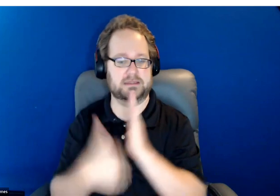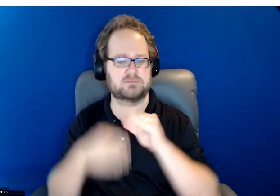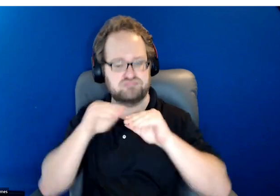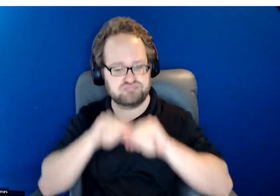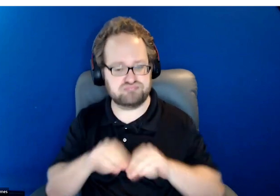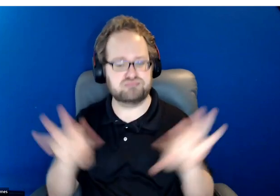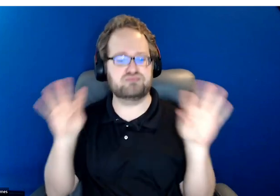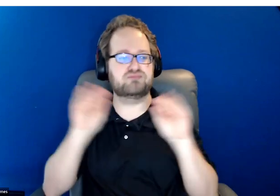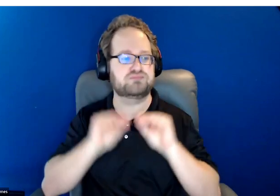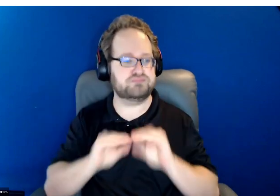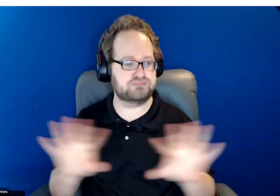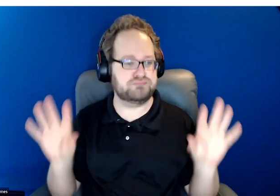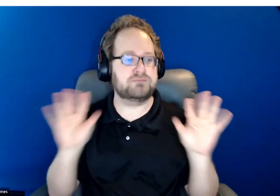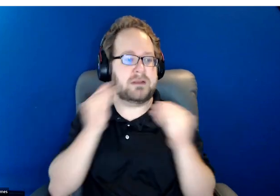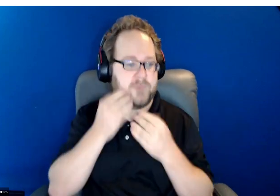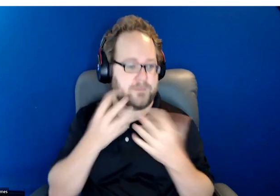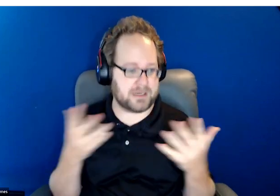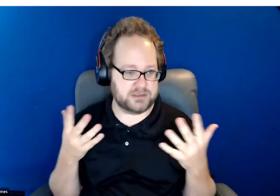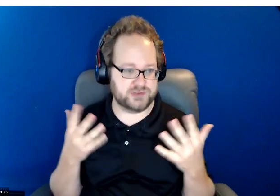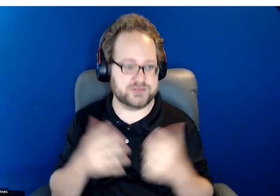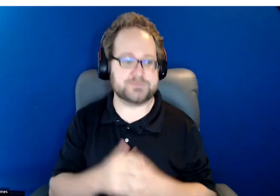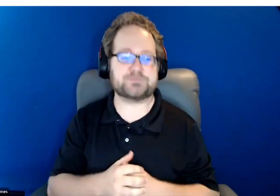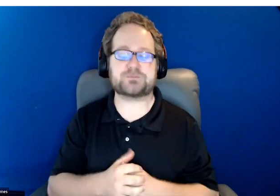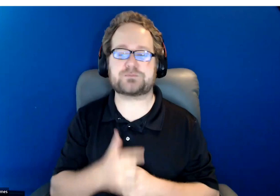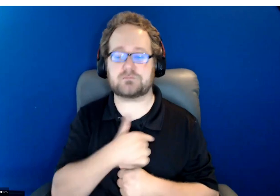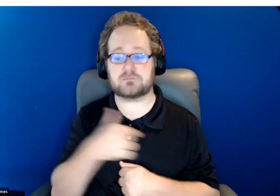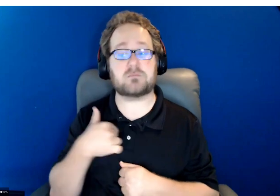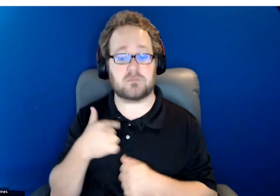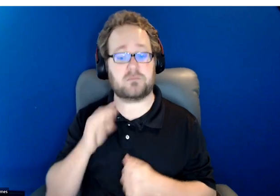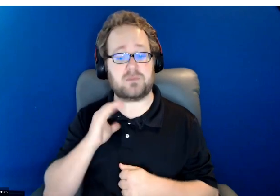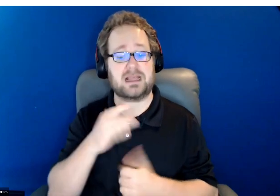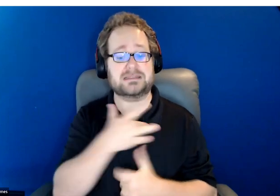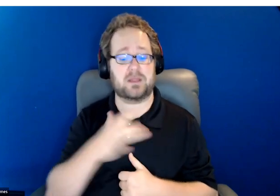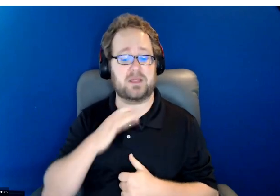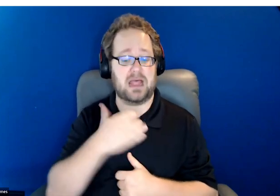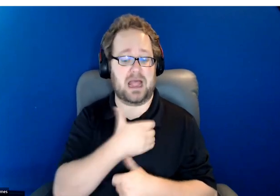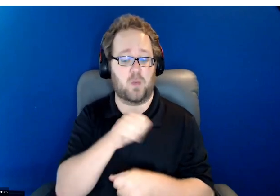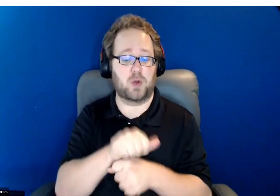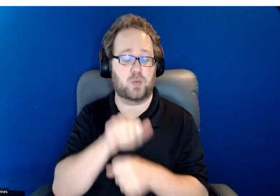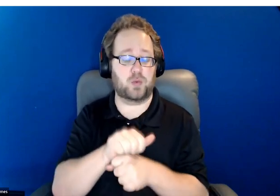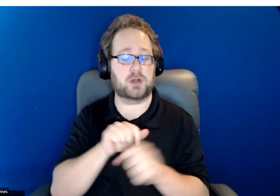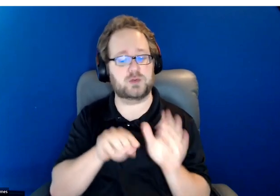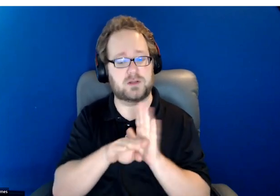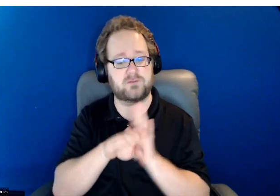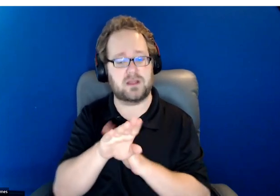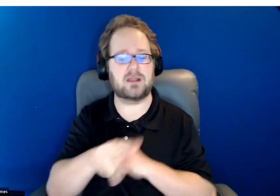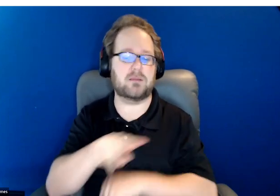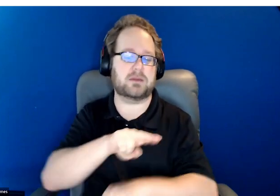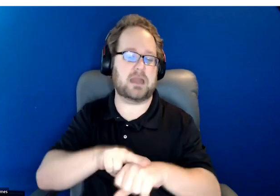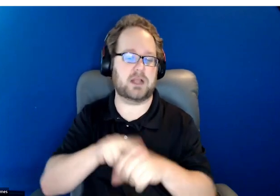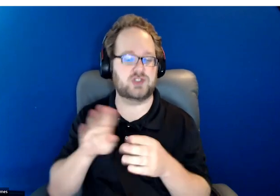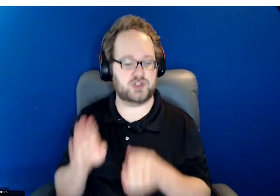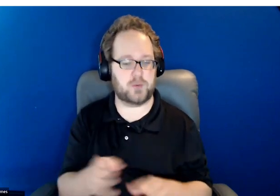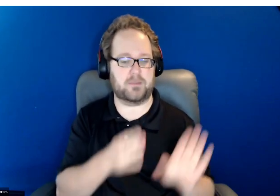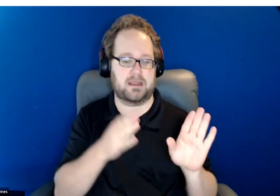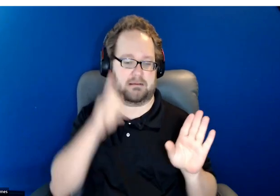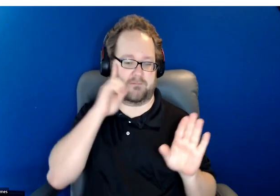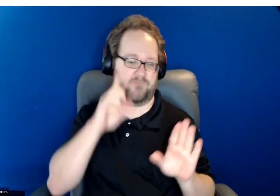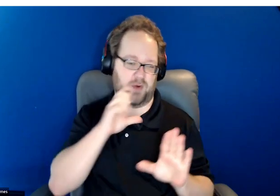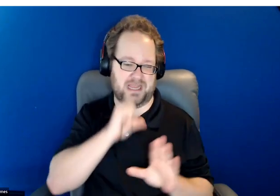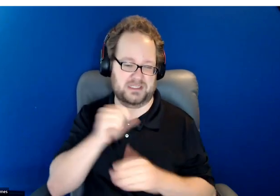particularly regarding our work to develop the National Plan on Aging. Next slide.